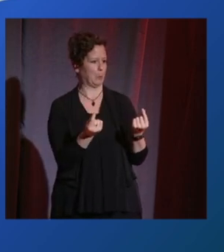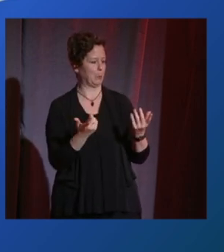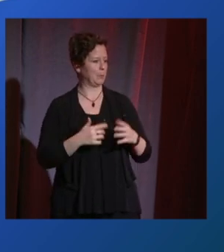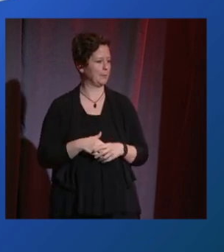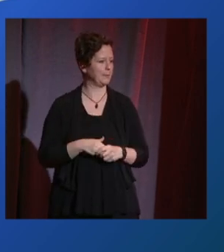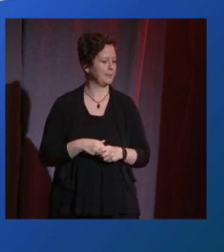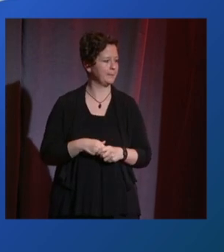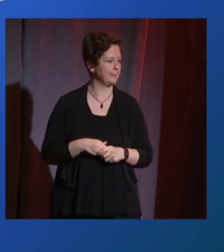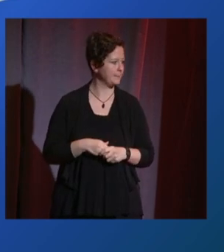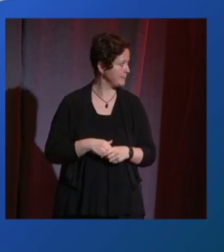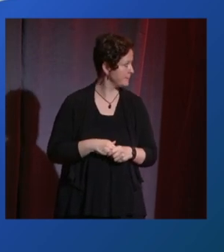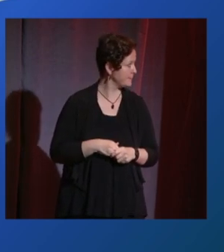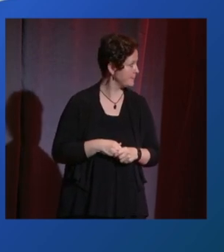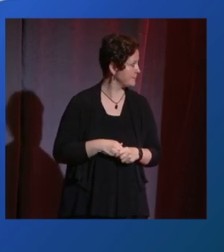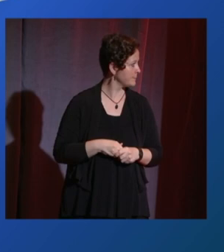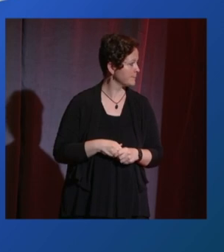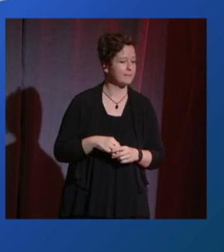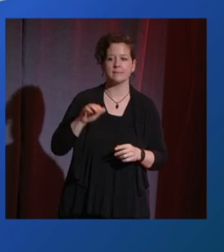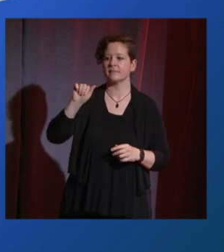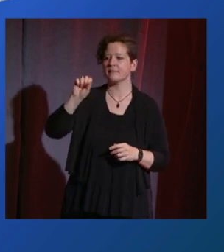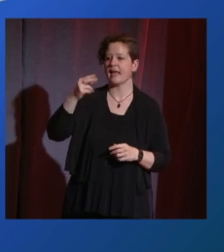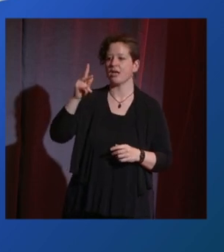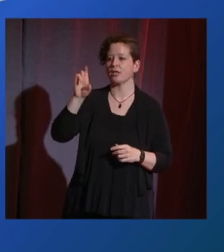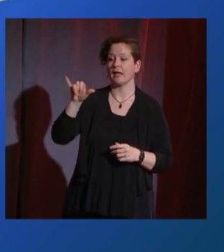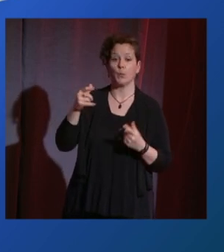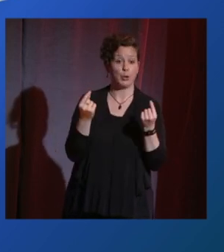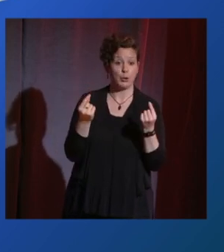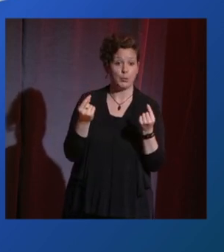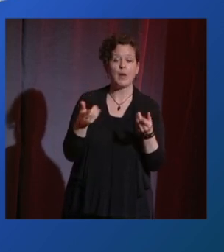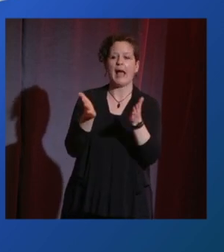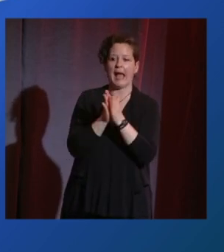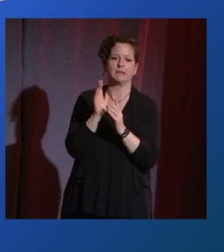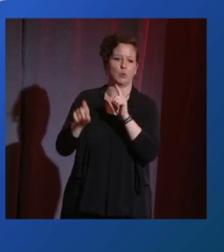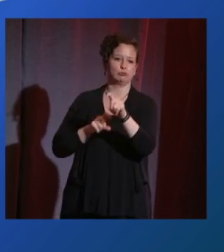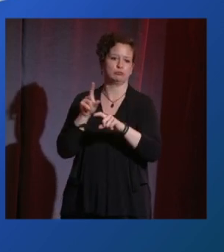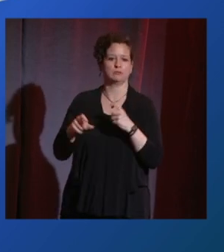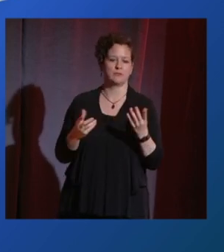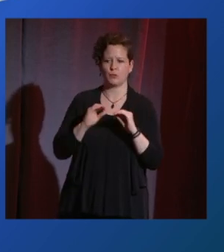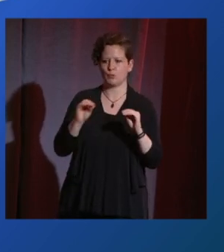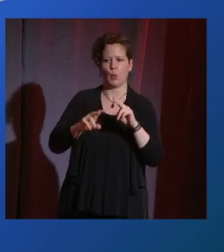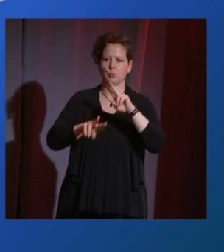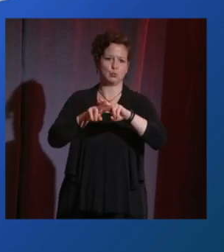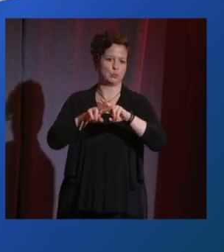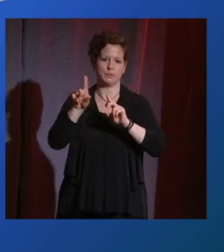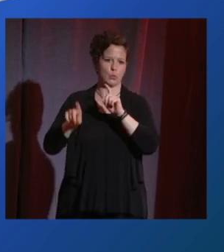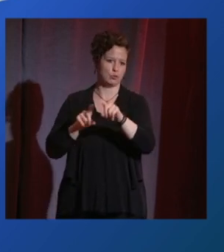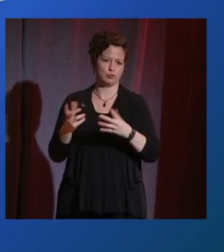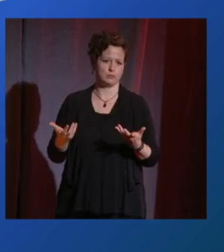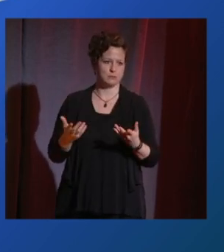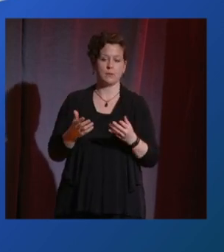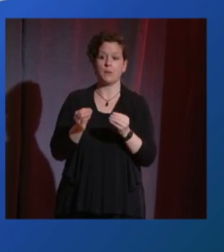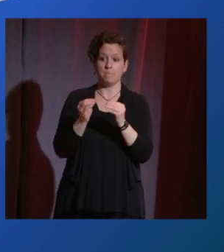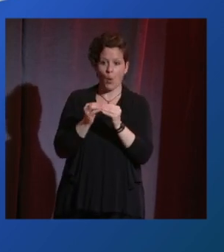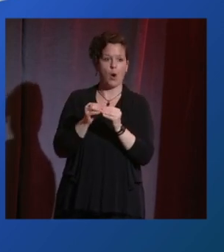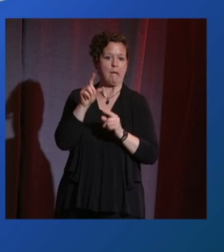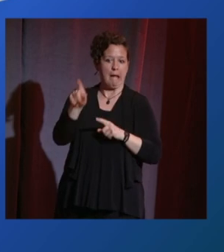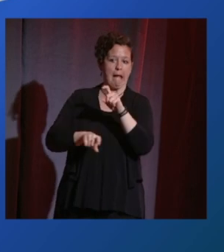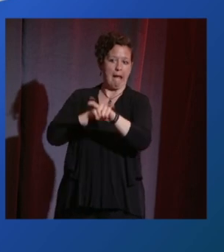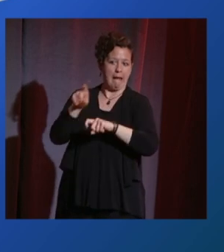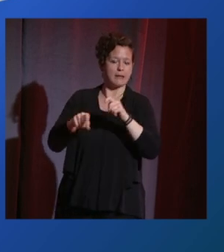questions um there's no stupid questions um the the more you ask the more you learn